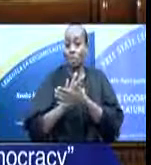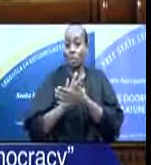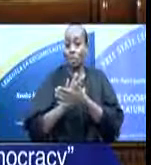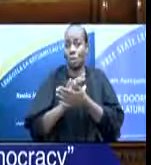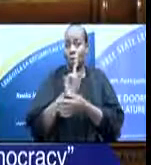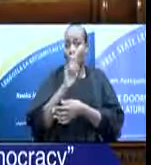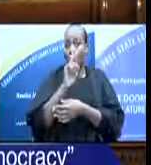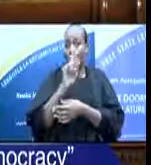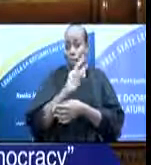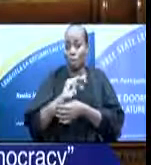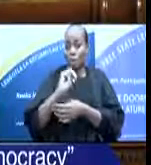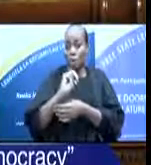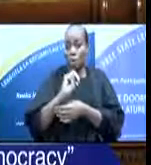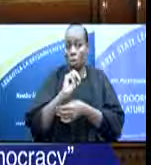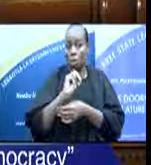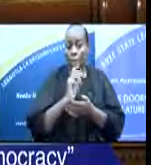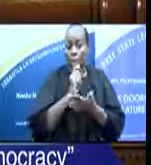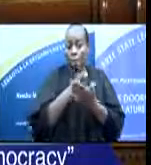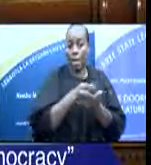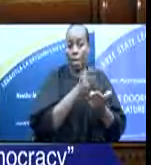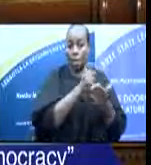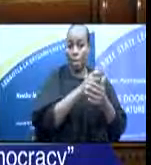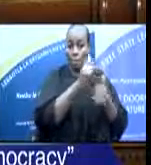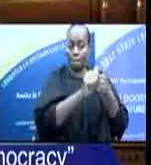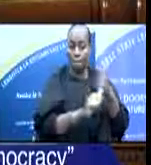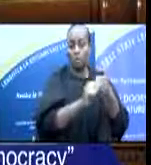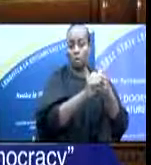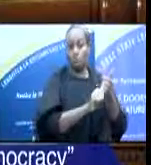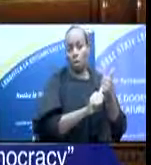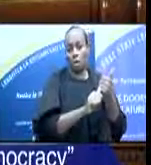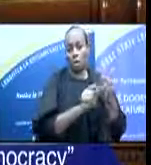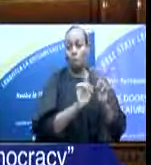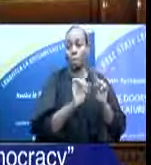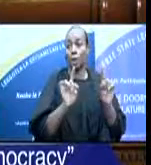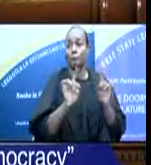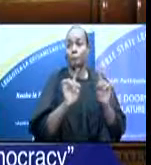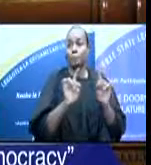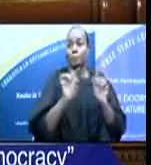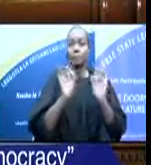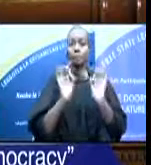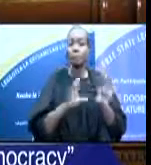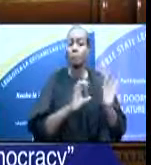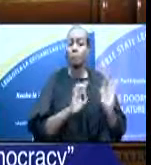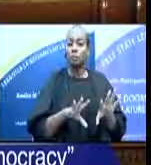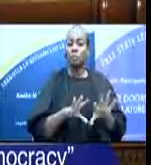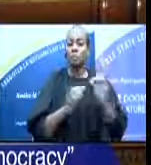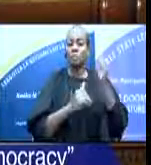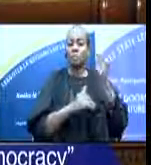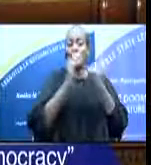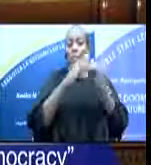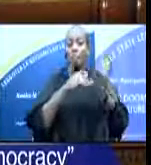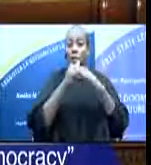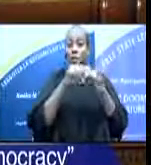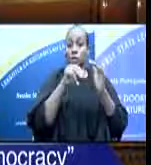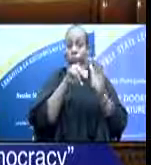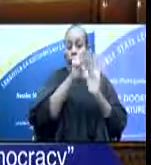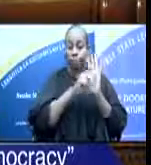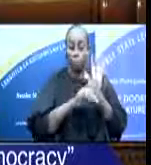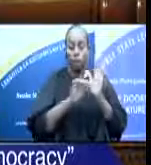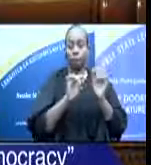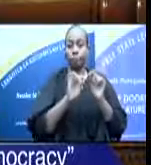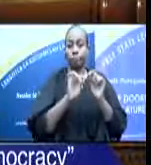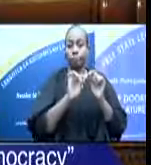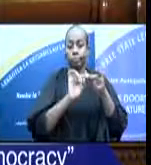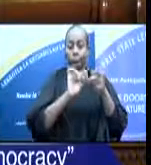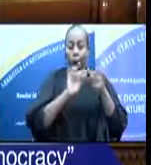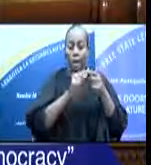million rand per month. The lack of maintenance of medical equipment and infrastructure under Program 2 continues, and